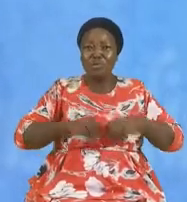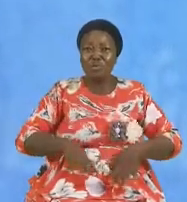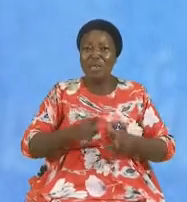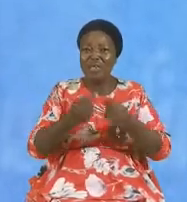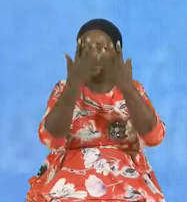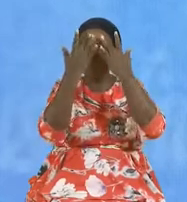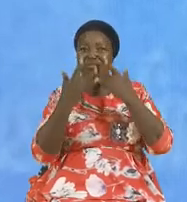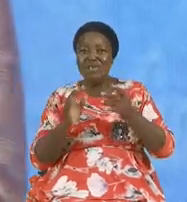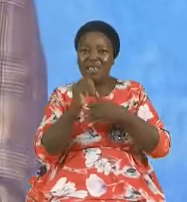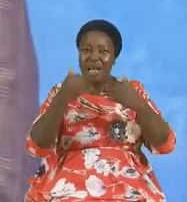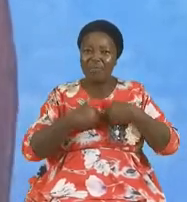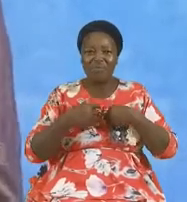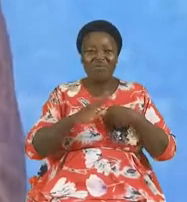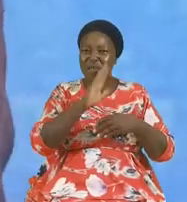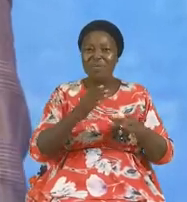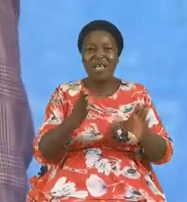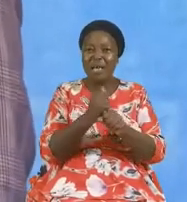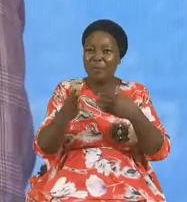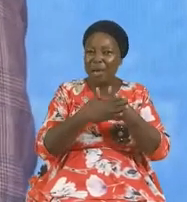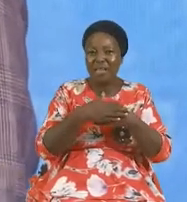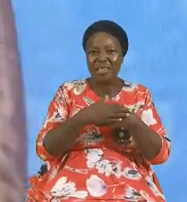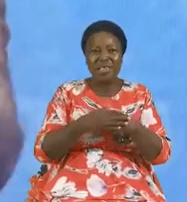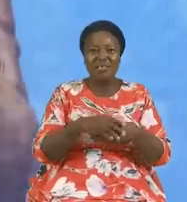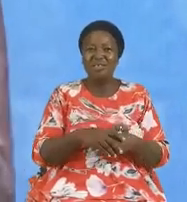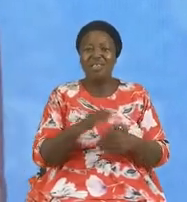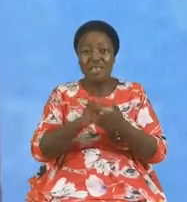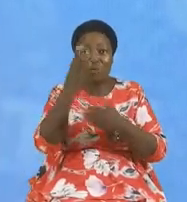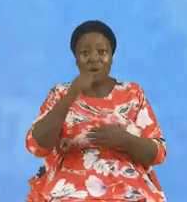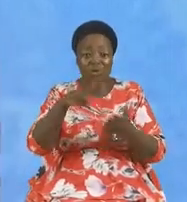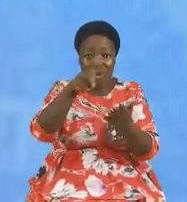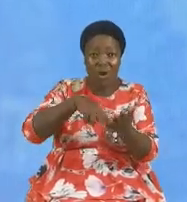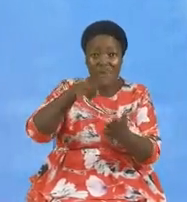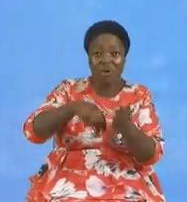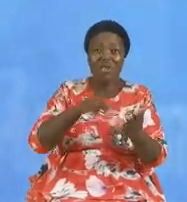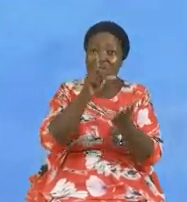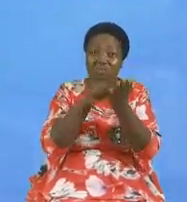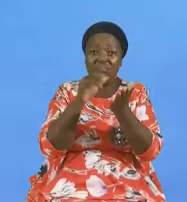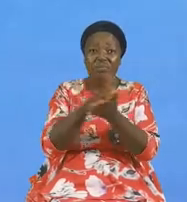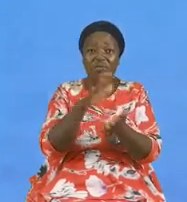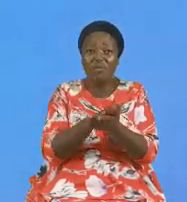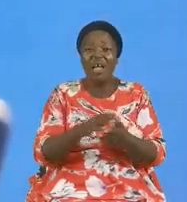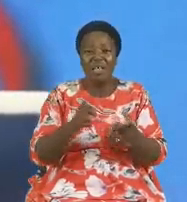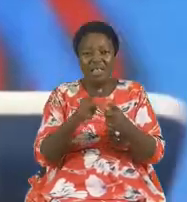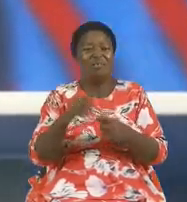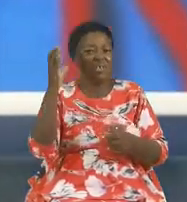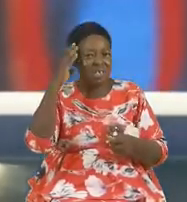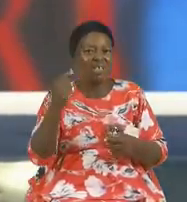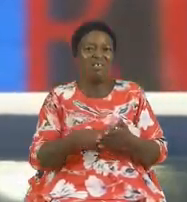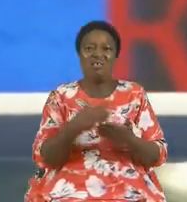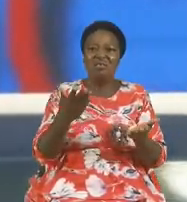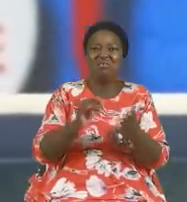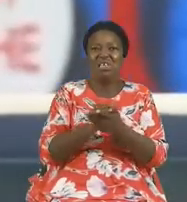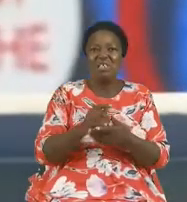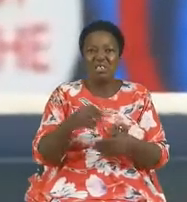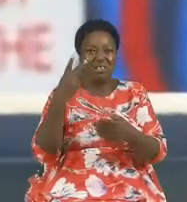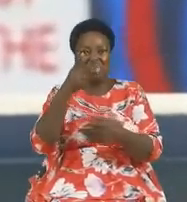depressed because of that sorrow in heart, and they have not recovered. That's why we read in the papers and we hear